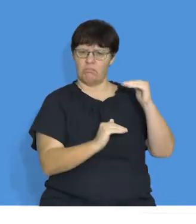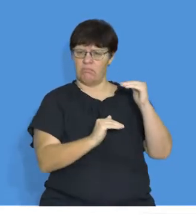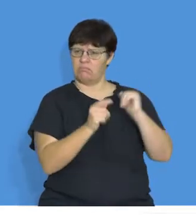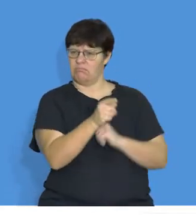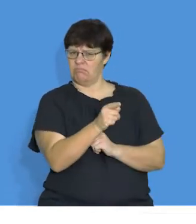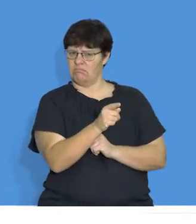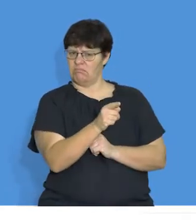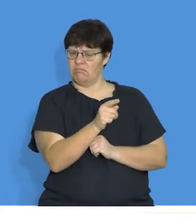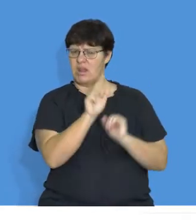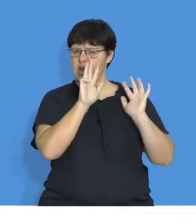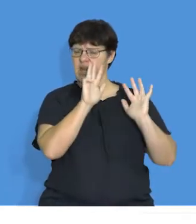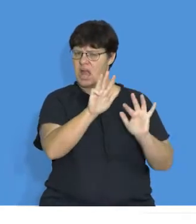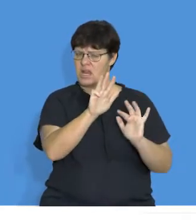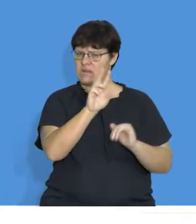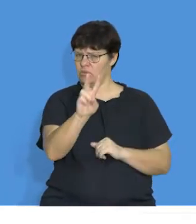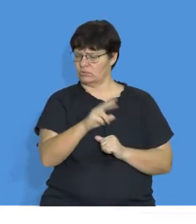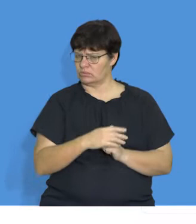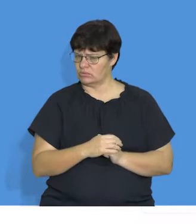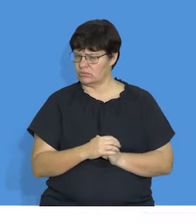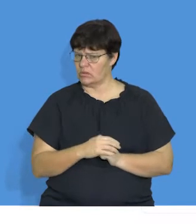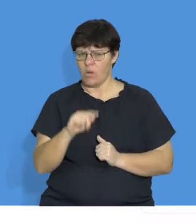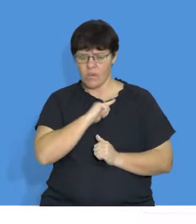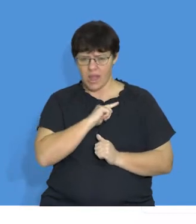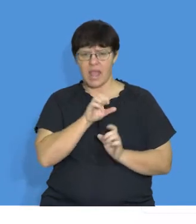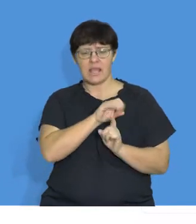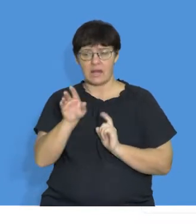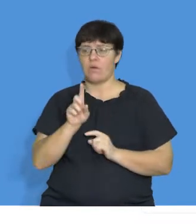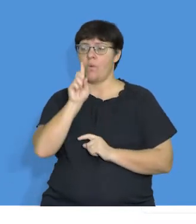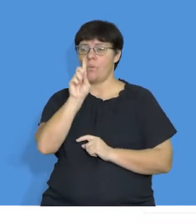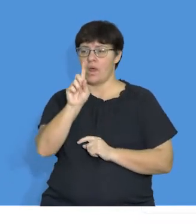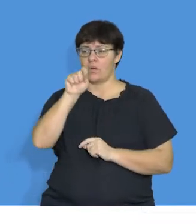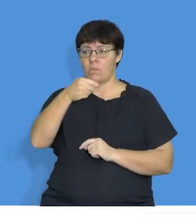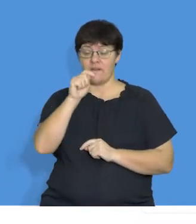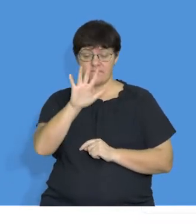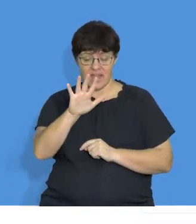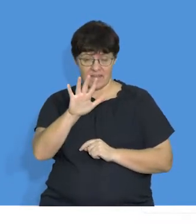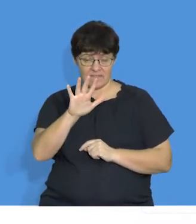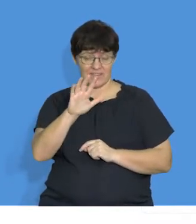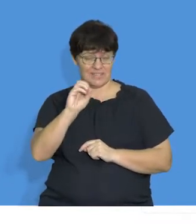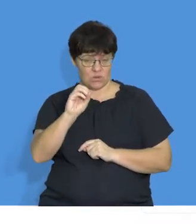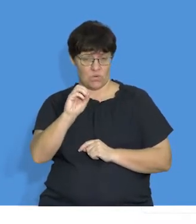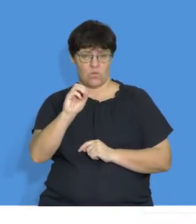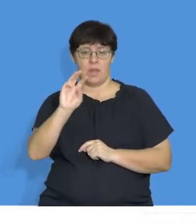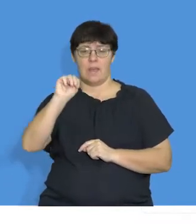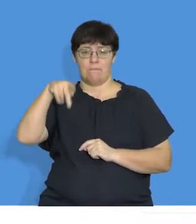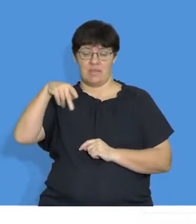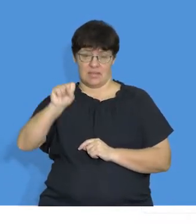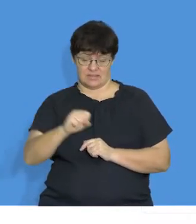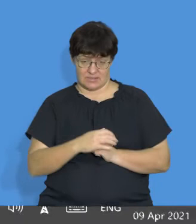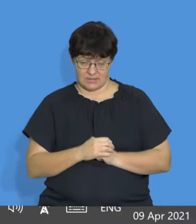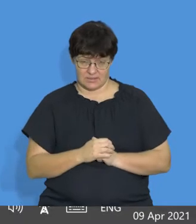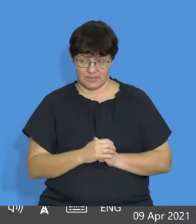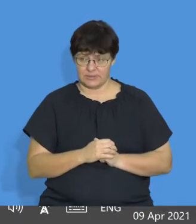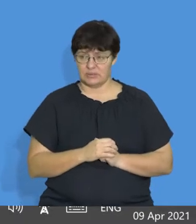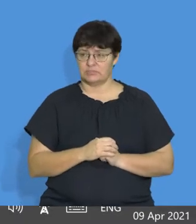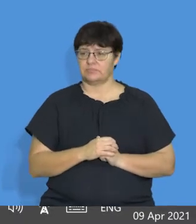battery, while now there's a current of 1.5 amperes, right? Now, we will go back to our slide